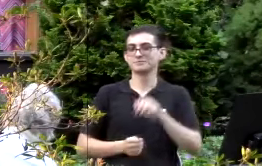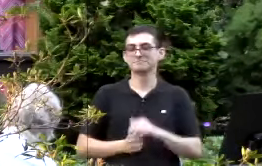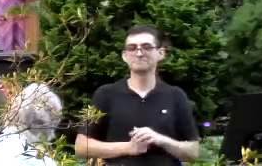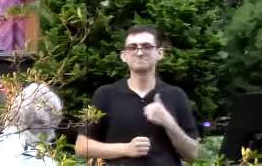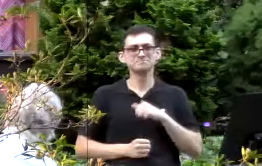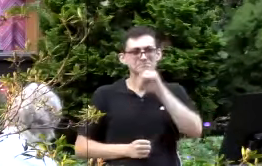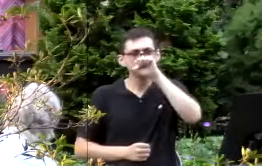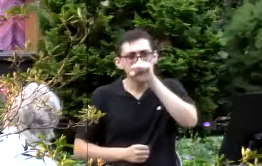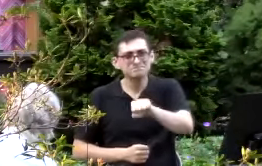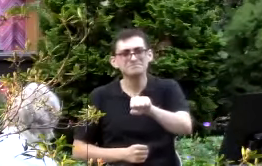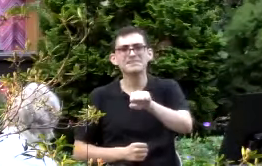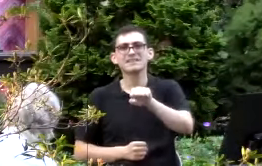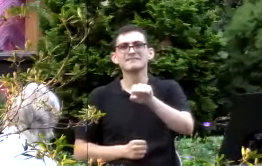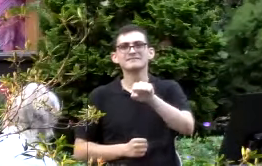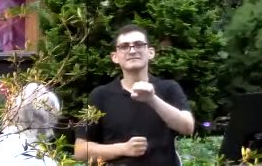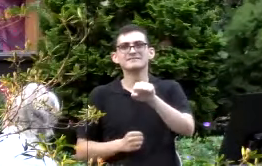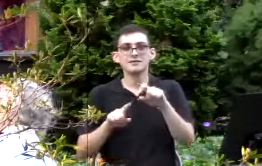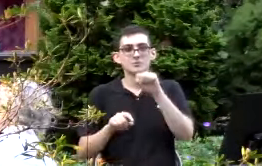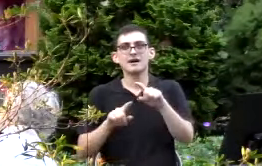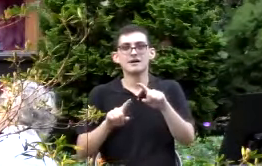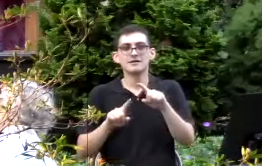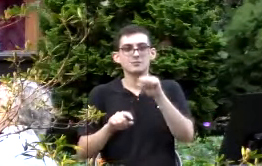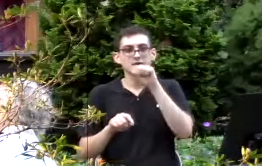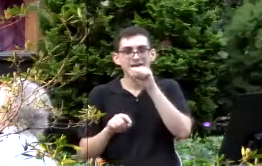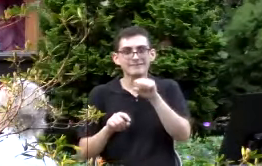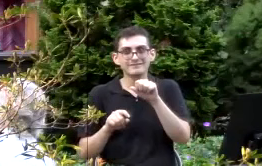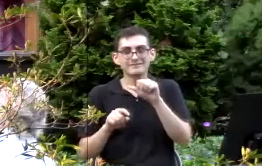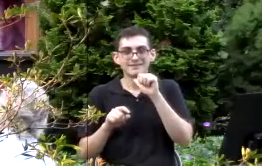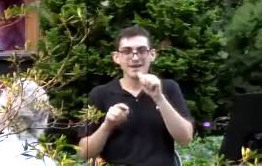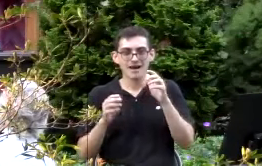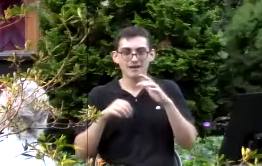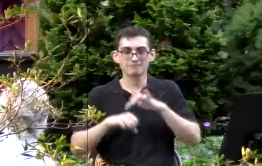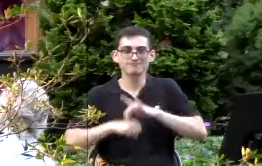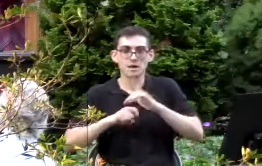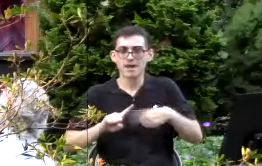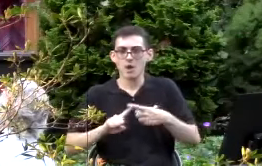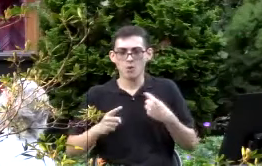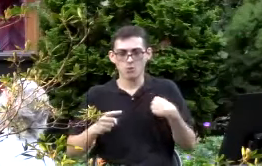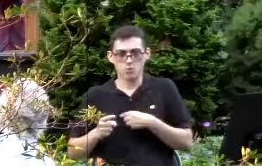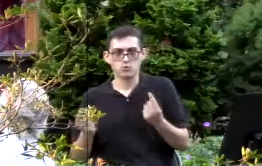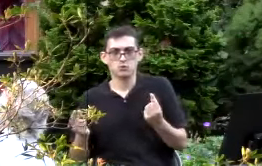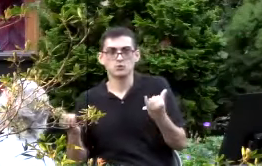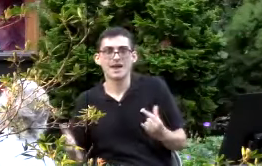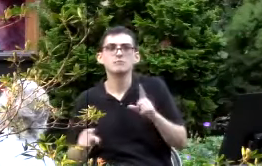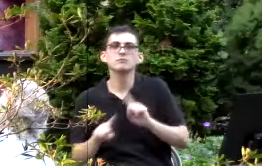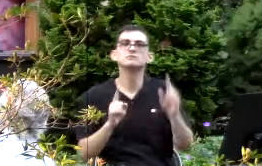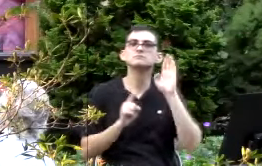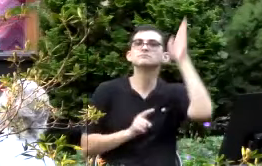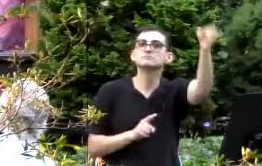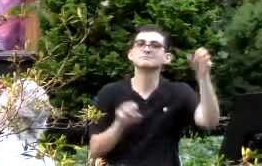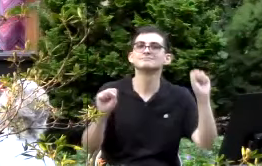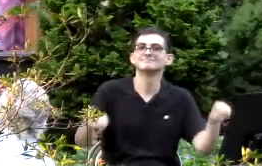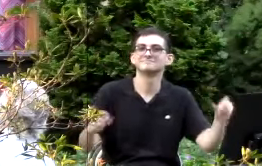what we are, but what we can be, and part of what we can be is philanthropic. And part of the repair in the